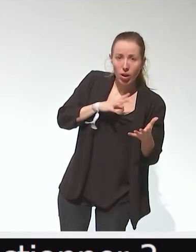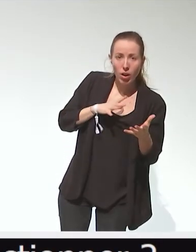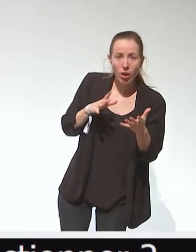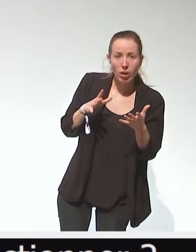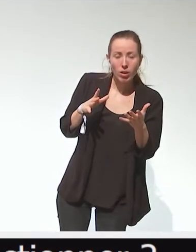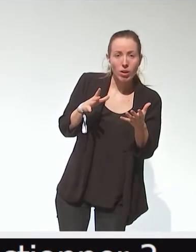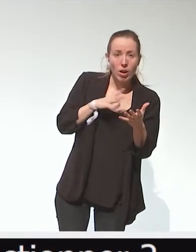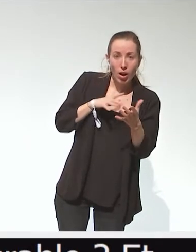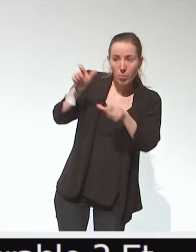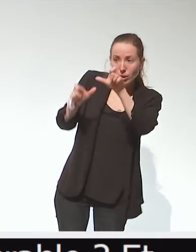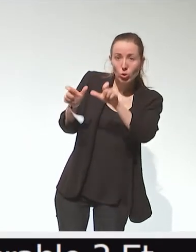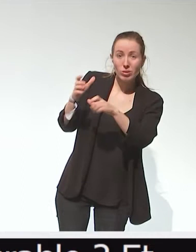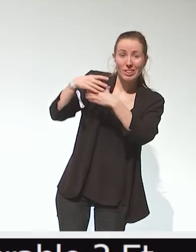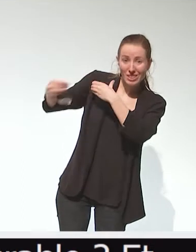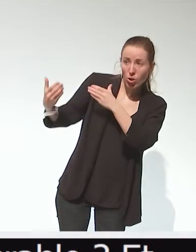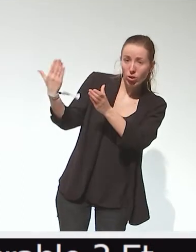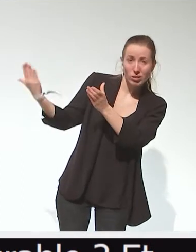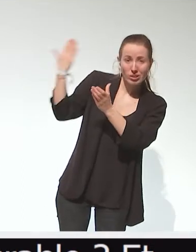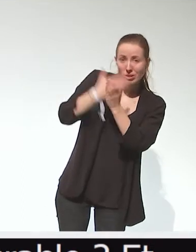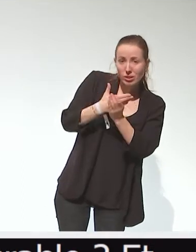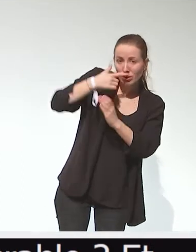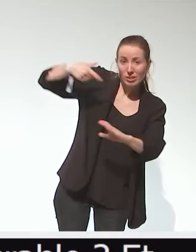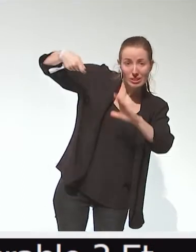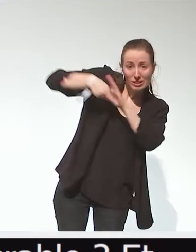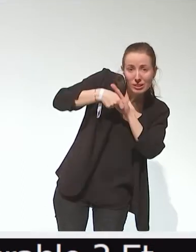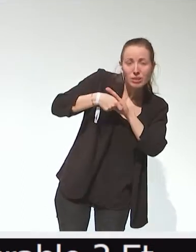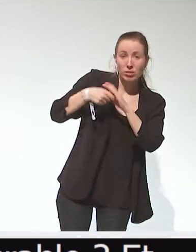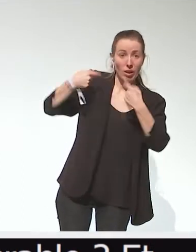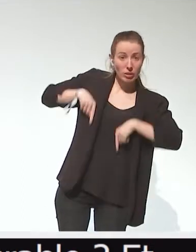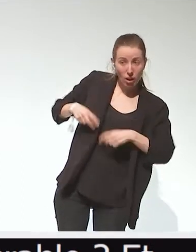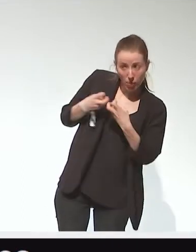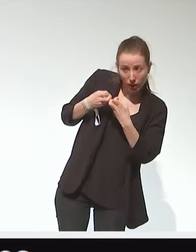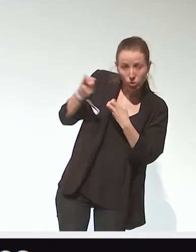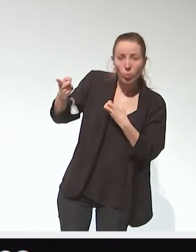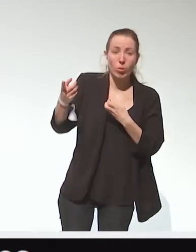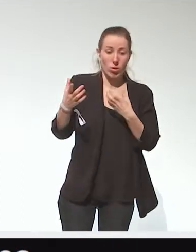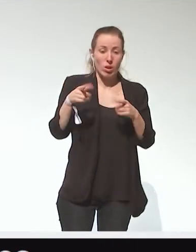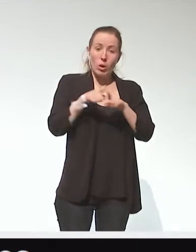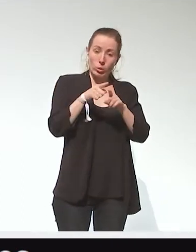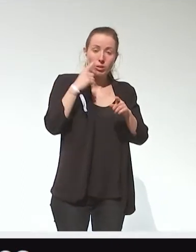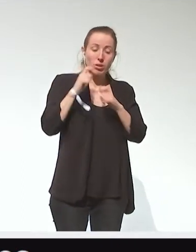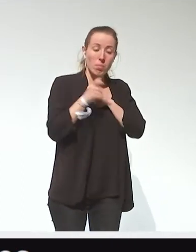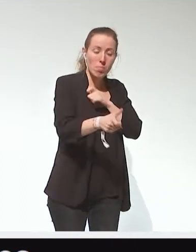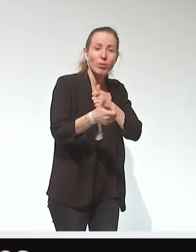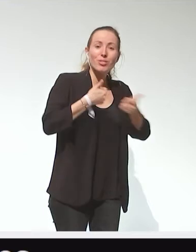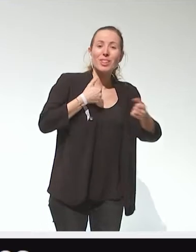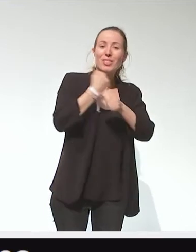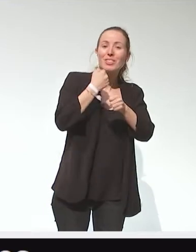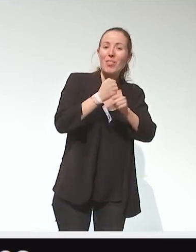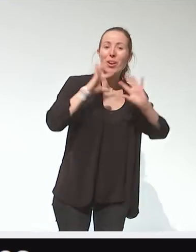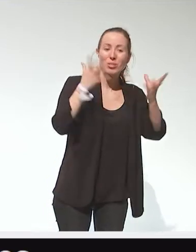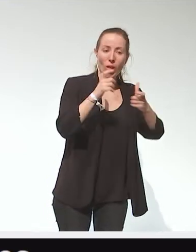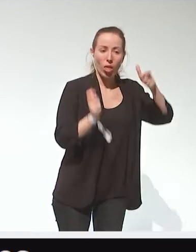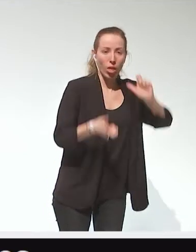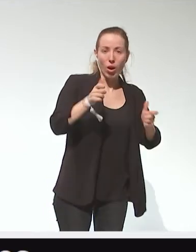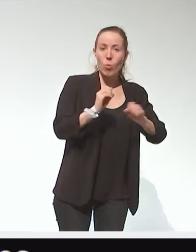the ongoing services? The good news for everyone is that reasonable accommodation works. It's usually inexpensive.